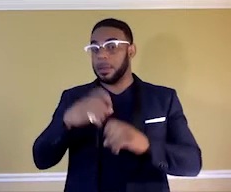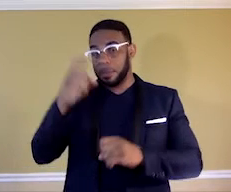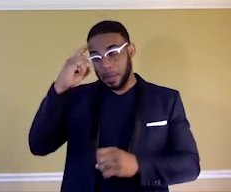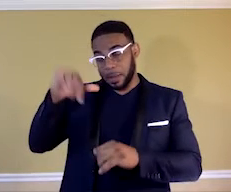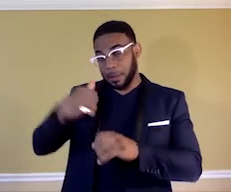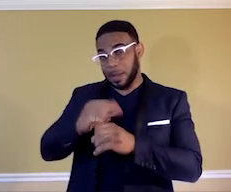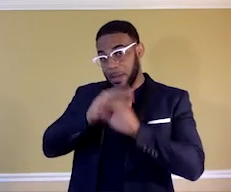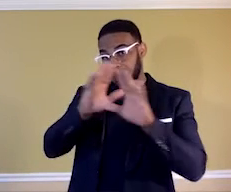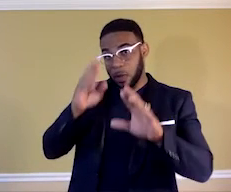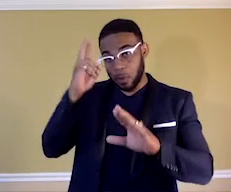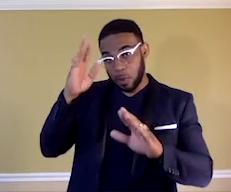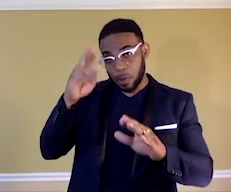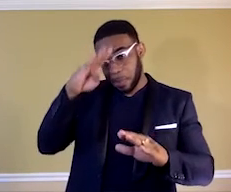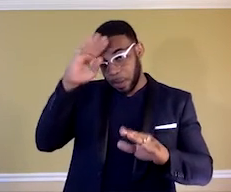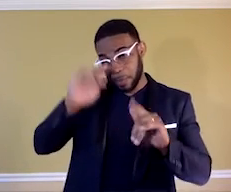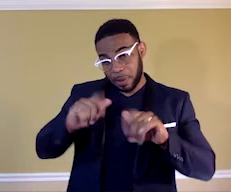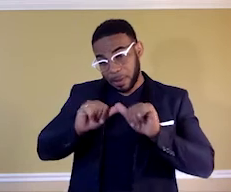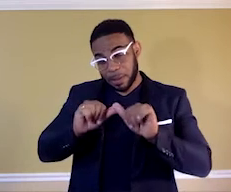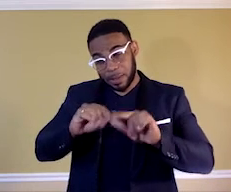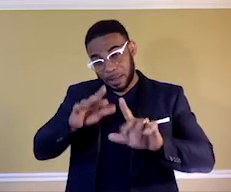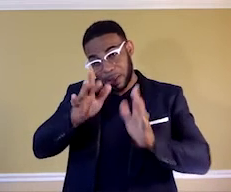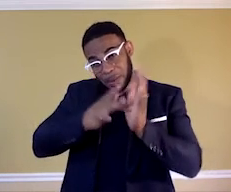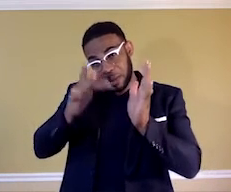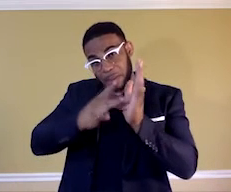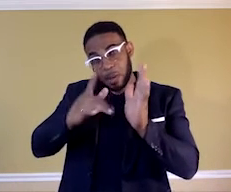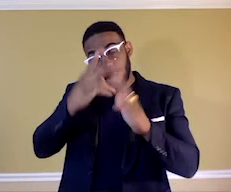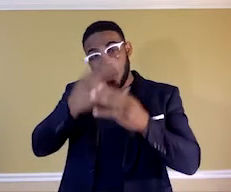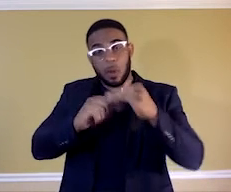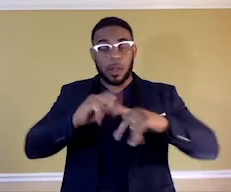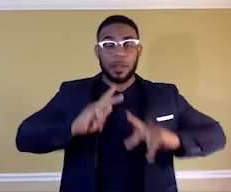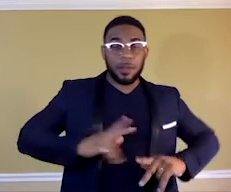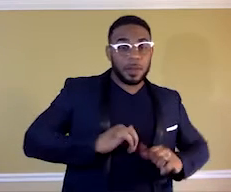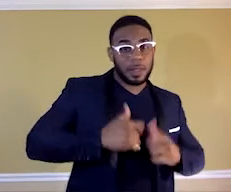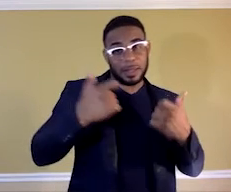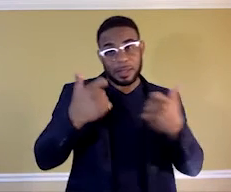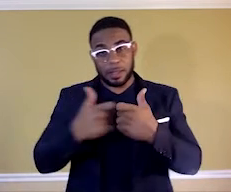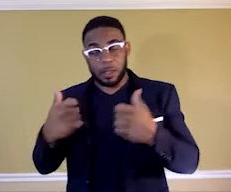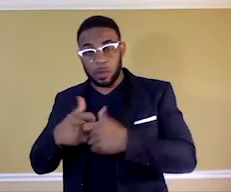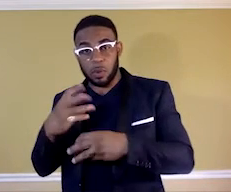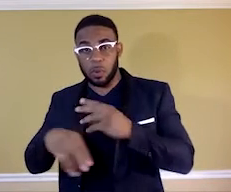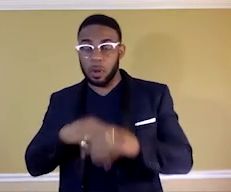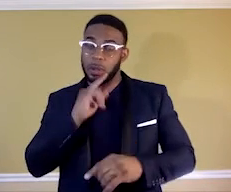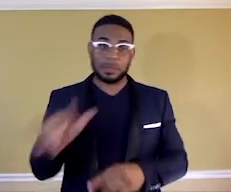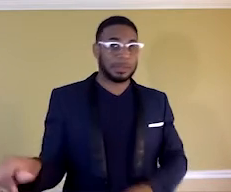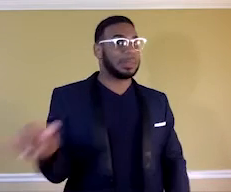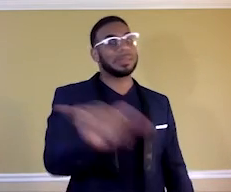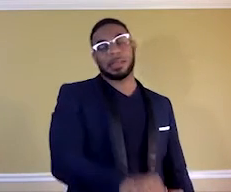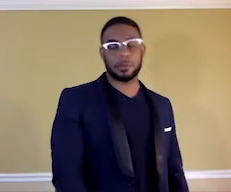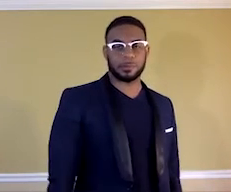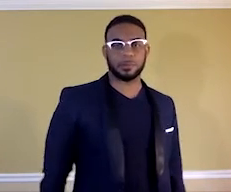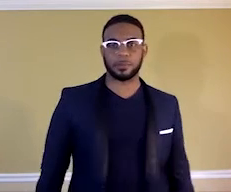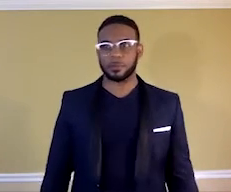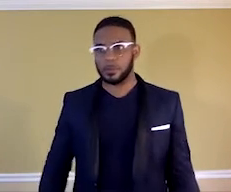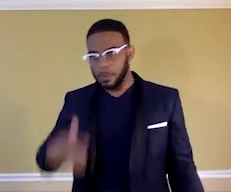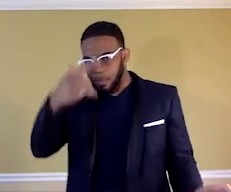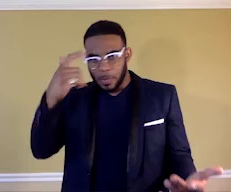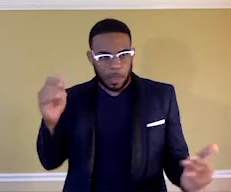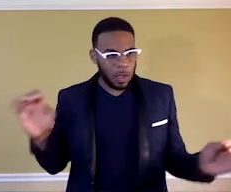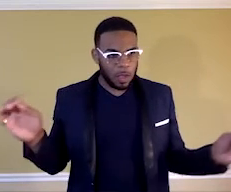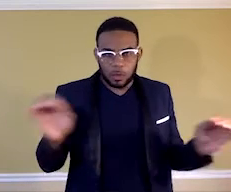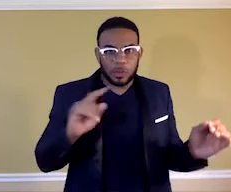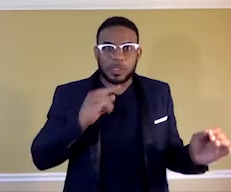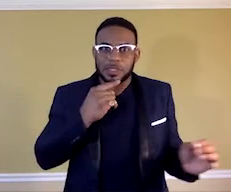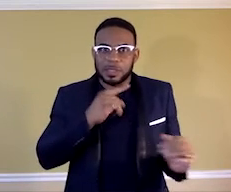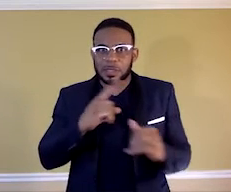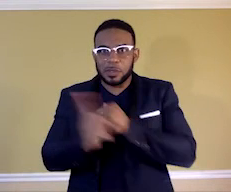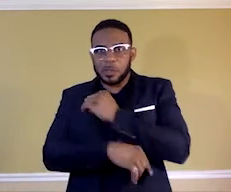clear that the reasons that Black people are continuously exploited, both in the physical and the digital, are the same. It's because there are no serious